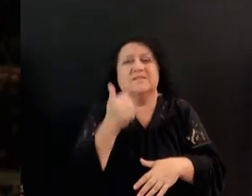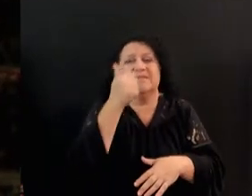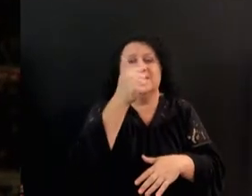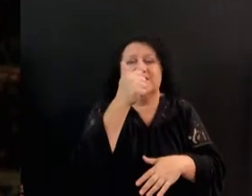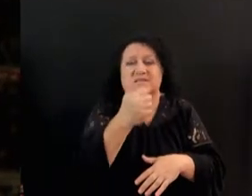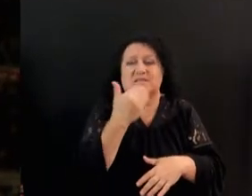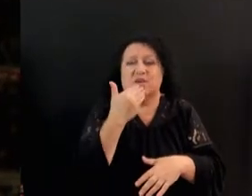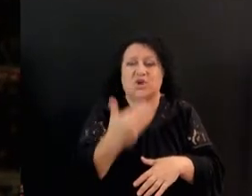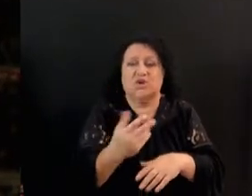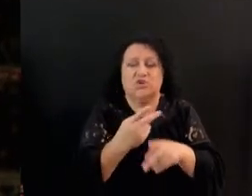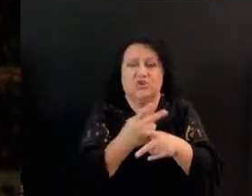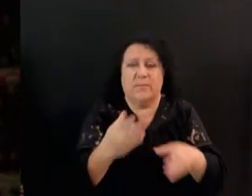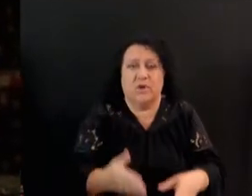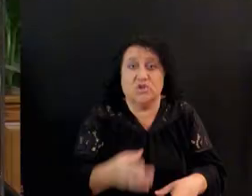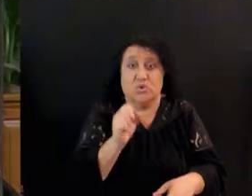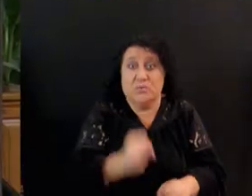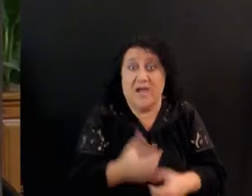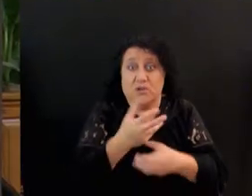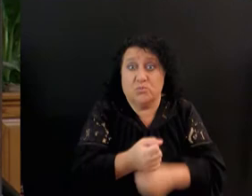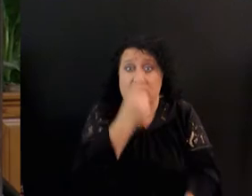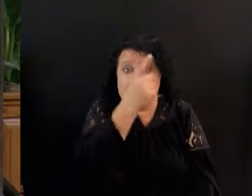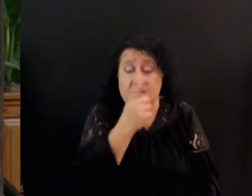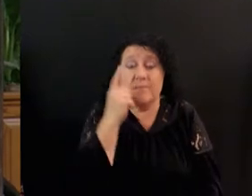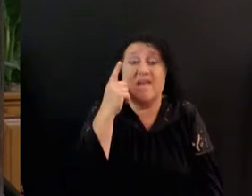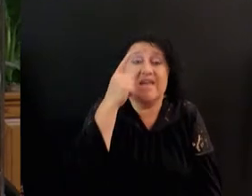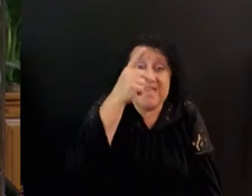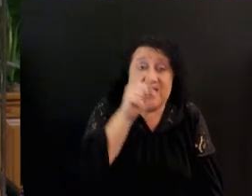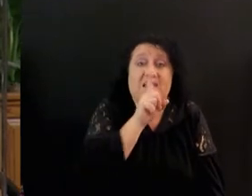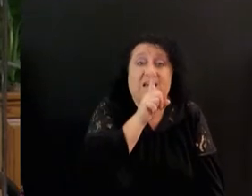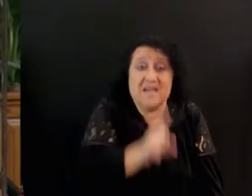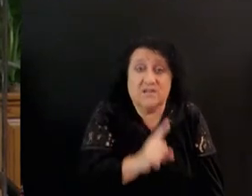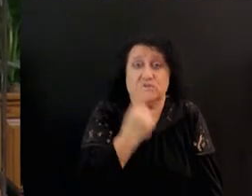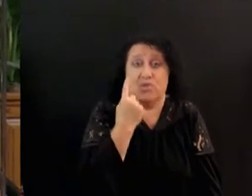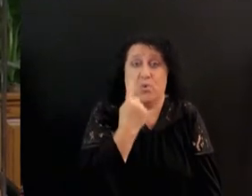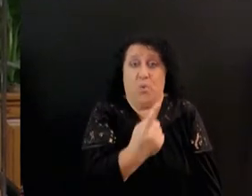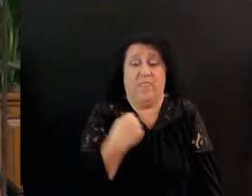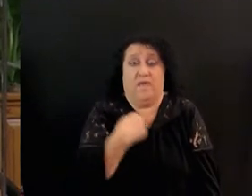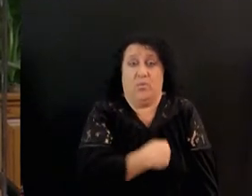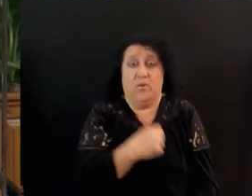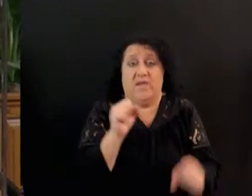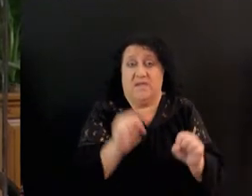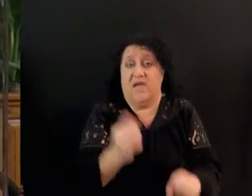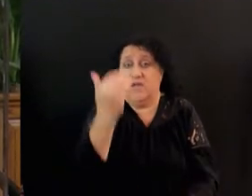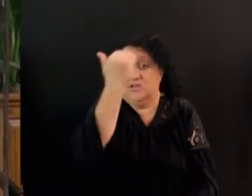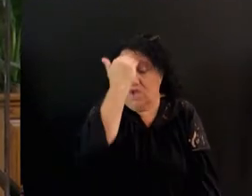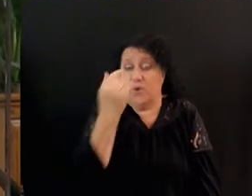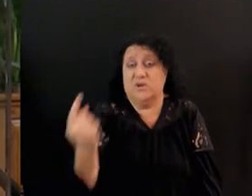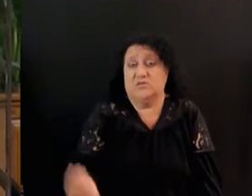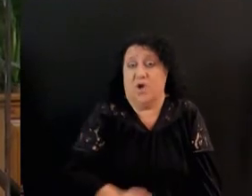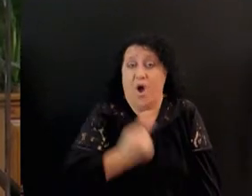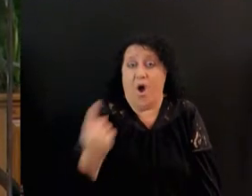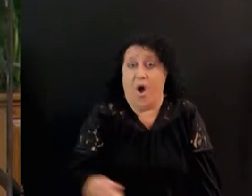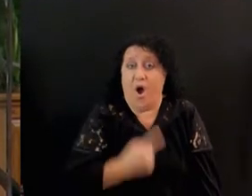can be trusted. He is the one that we can know is always working for our